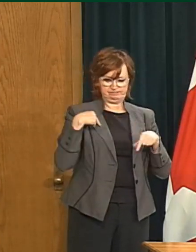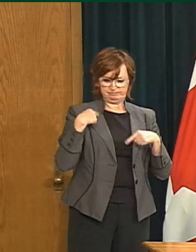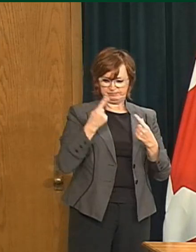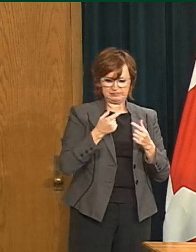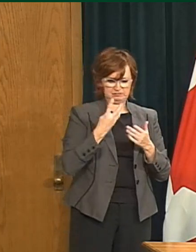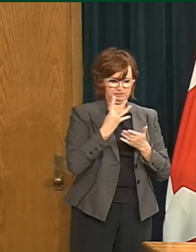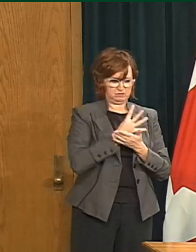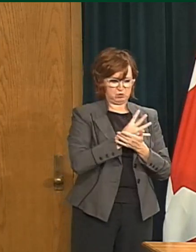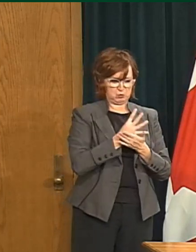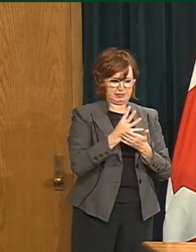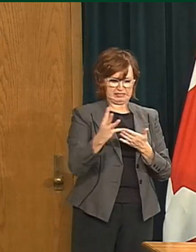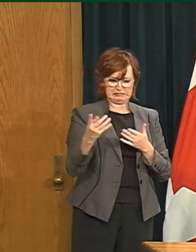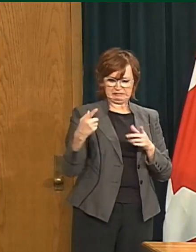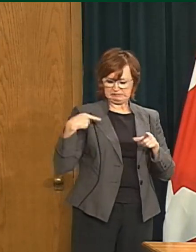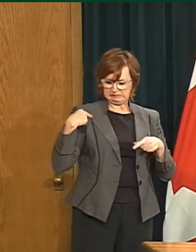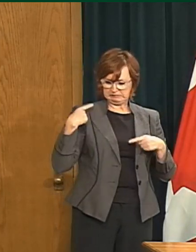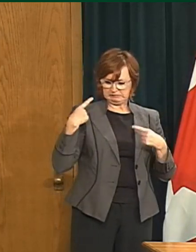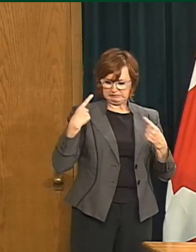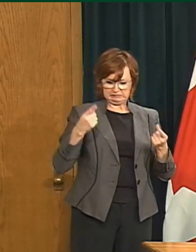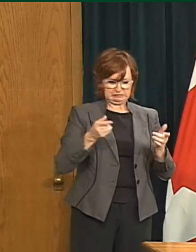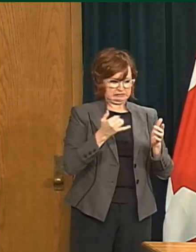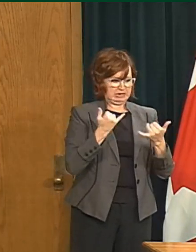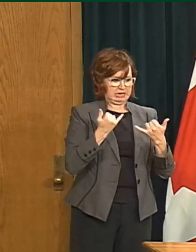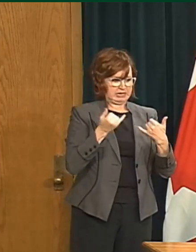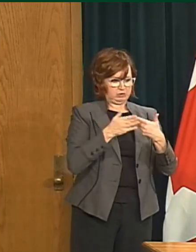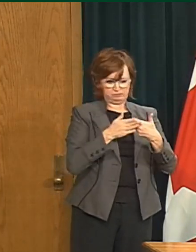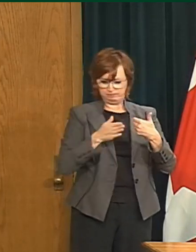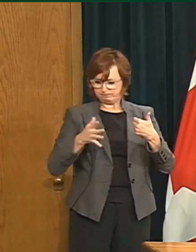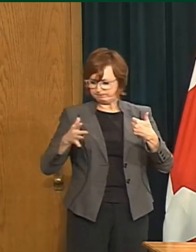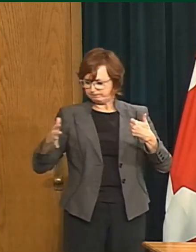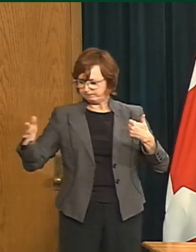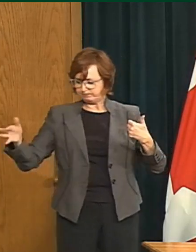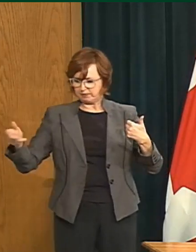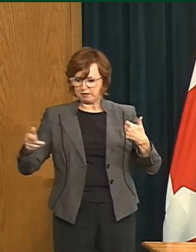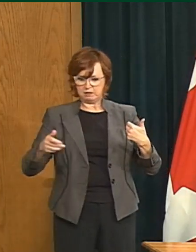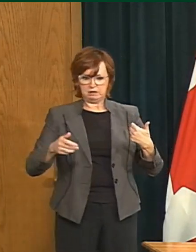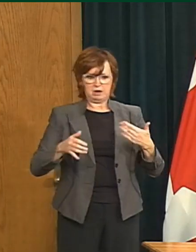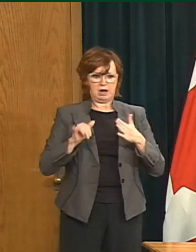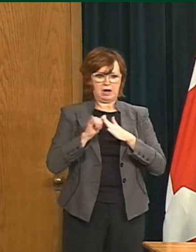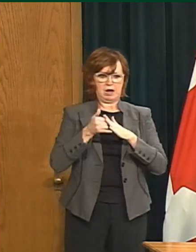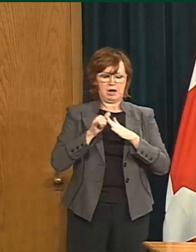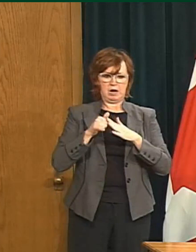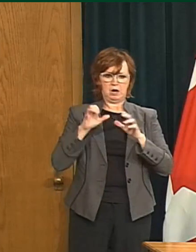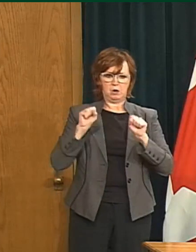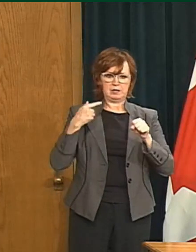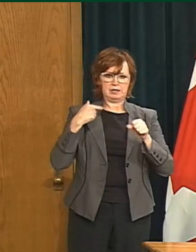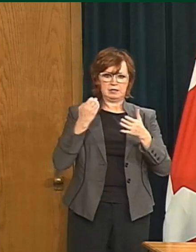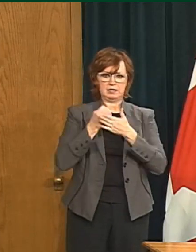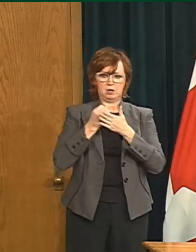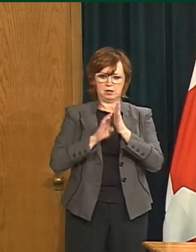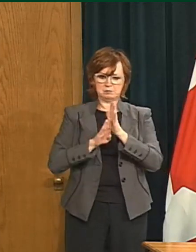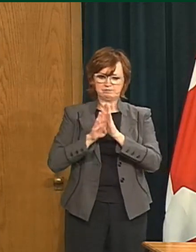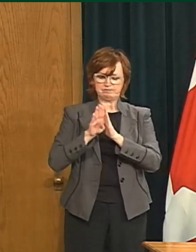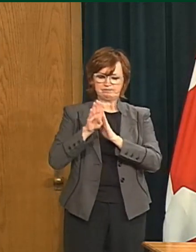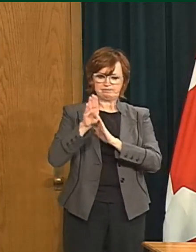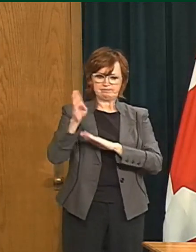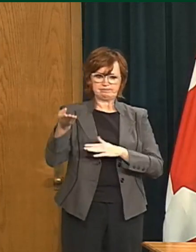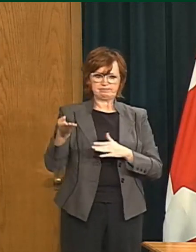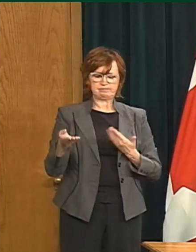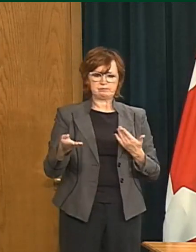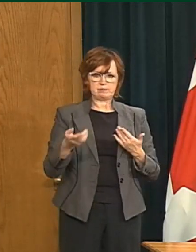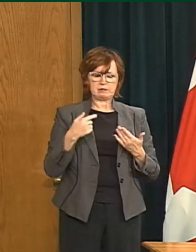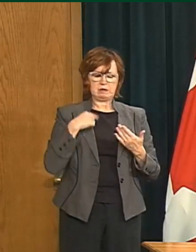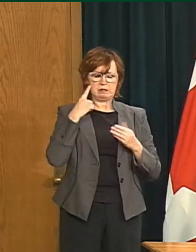have on our economy and how we are going to enter the recovery phase of the Saskatchewan economy. So in saying